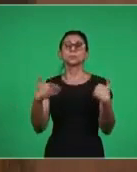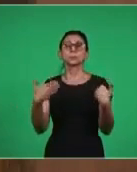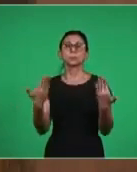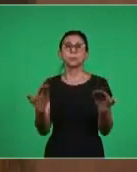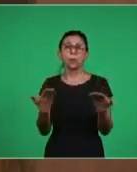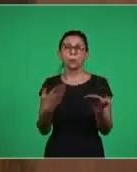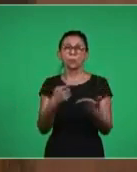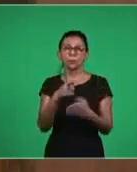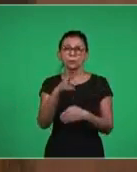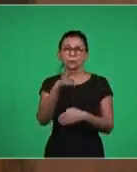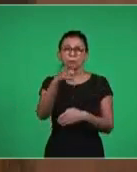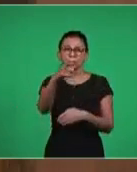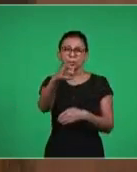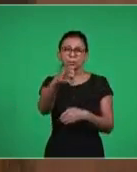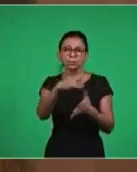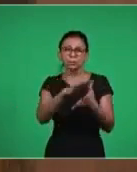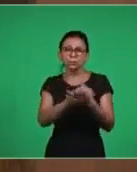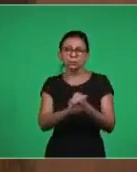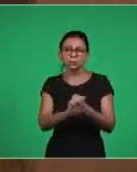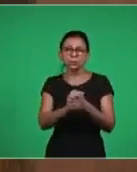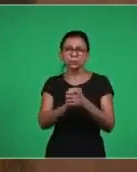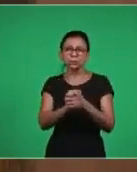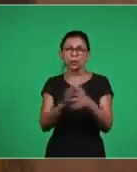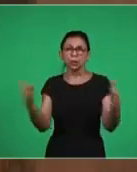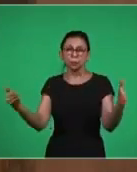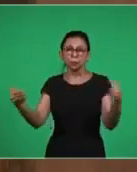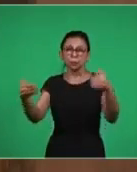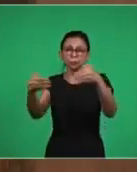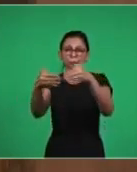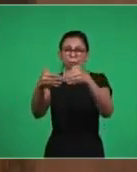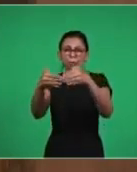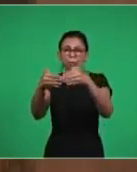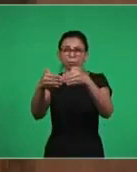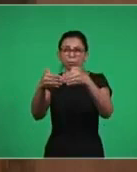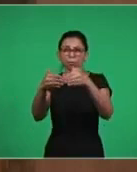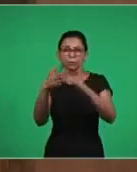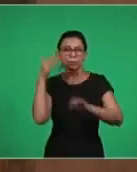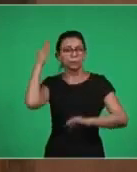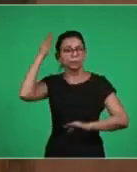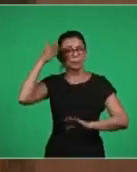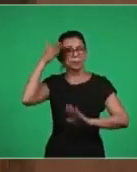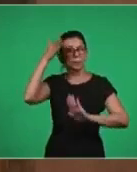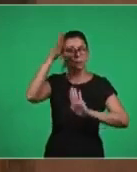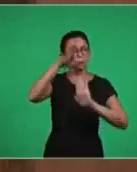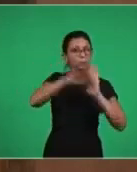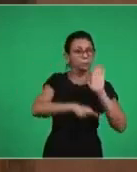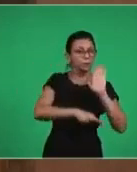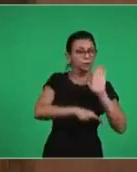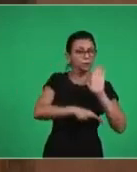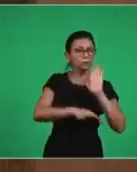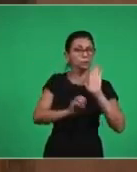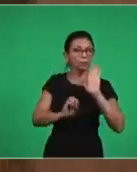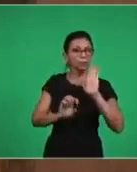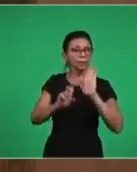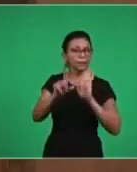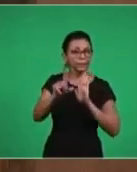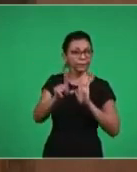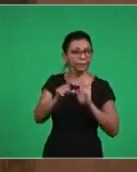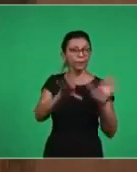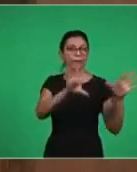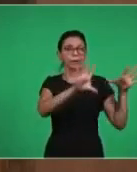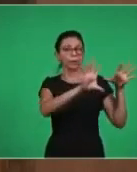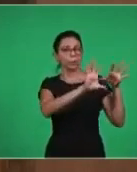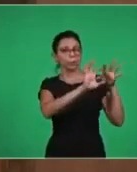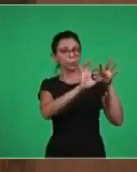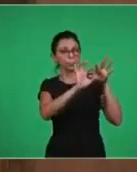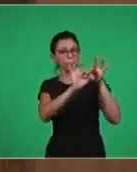So you centralize the message on the text. And the context is